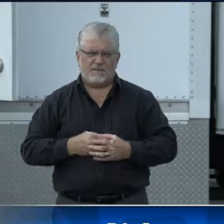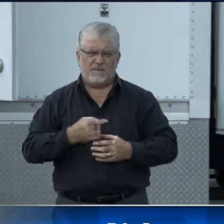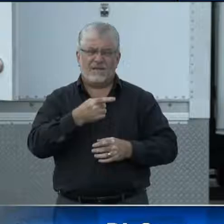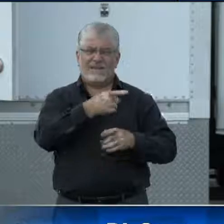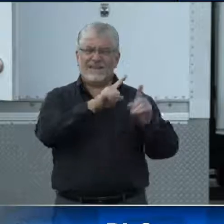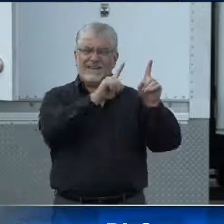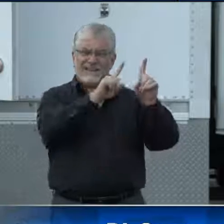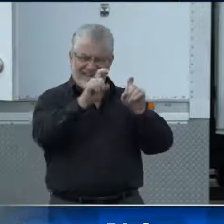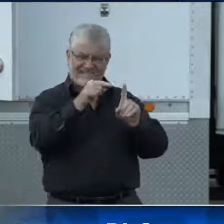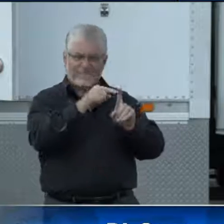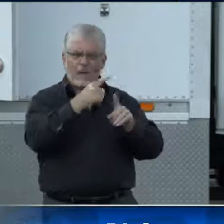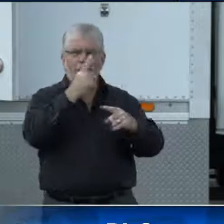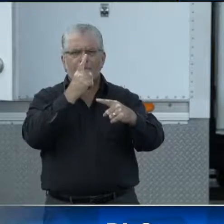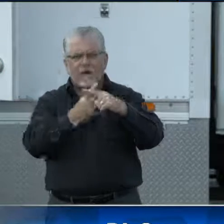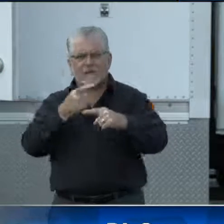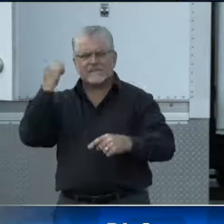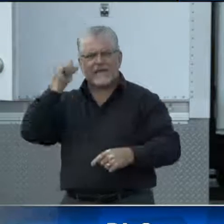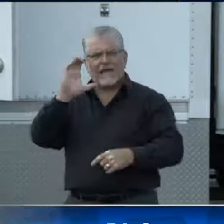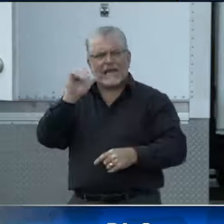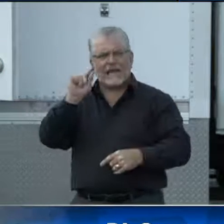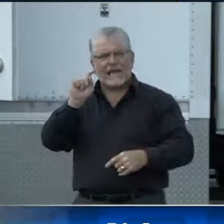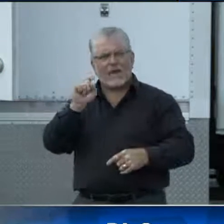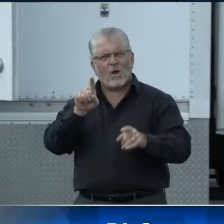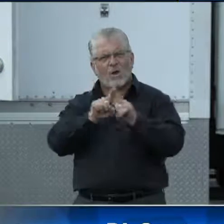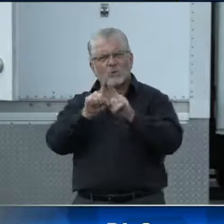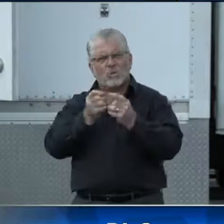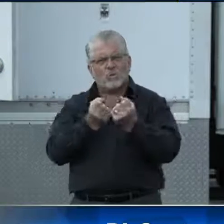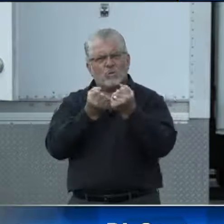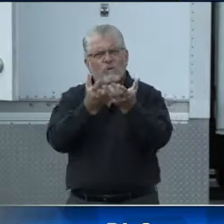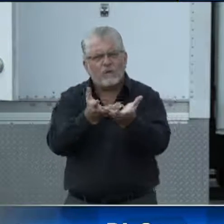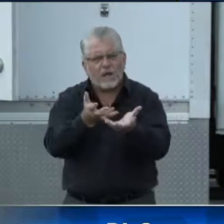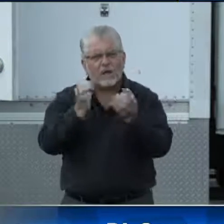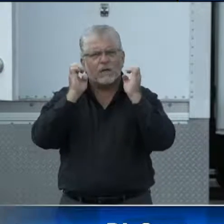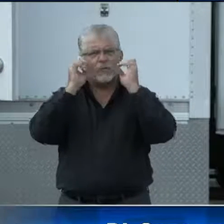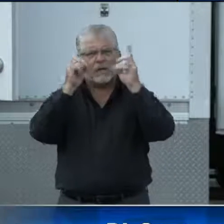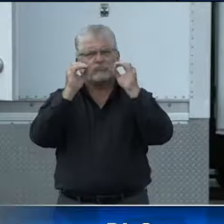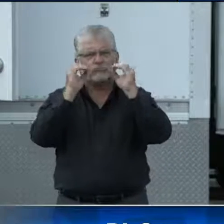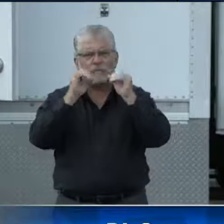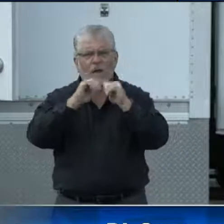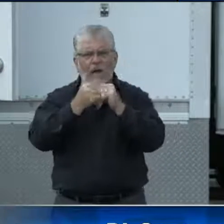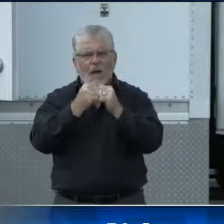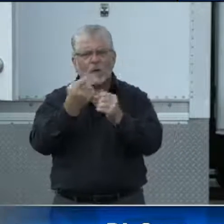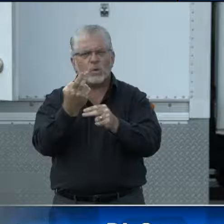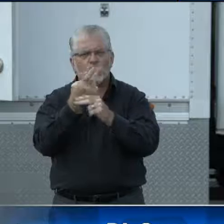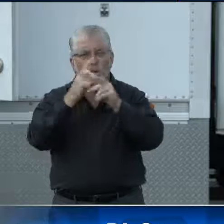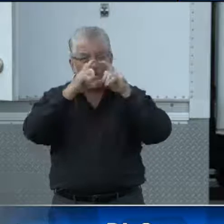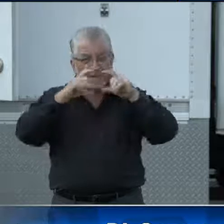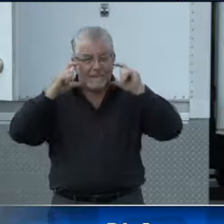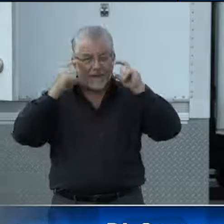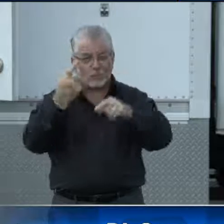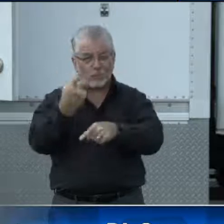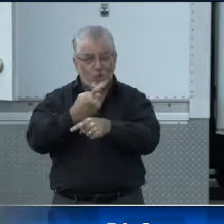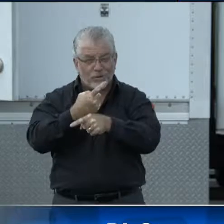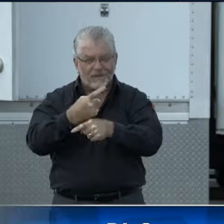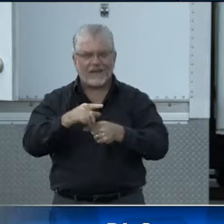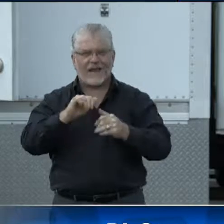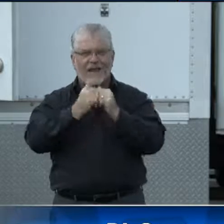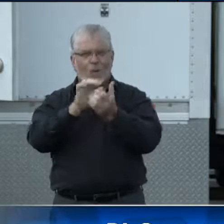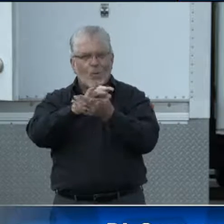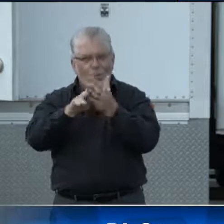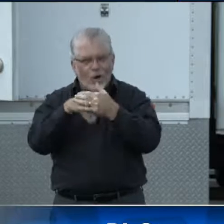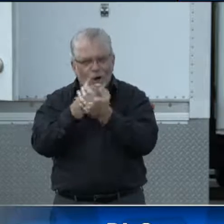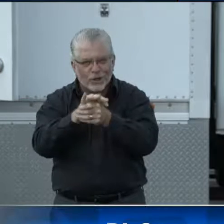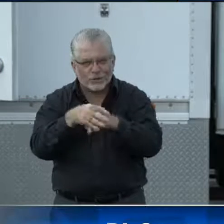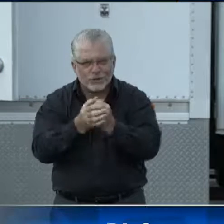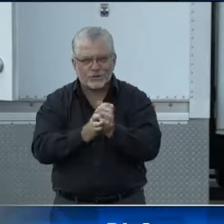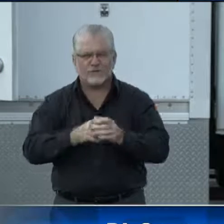as mask wearing, hand washing, educational materials, and free COVID-19 supplies such